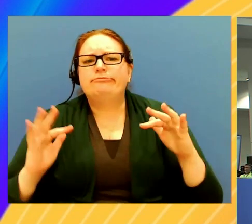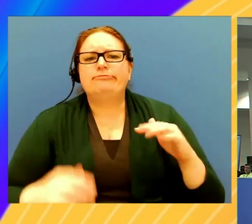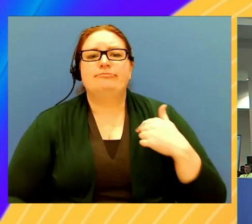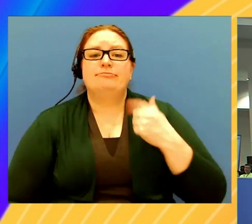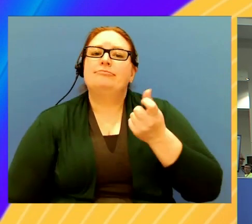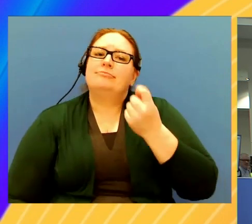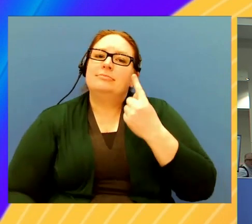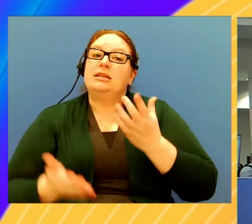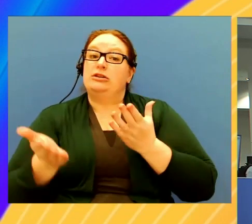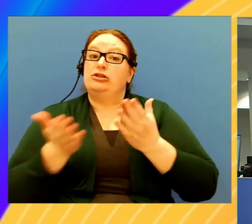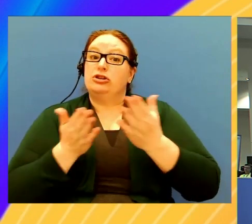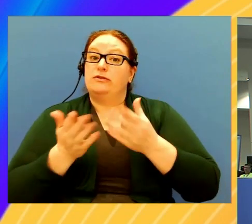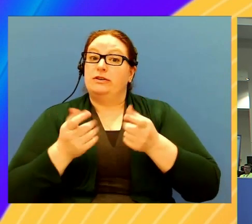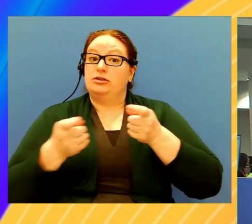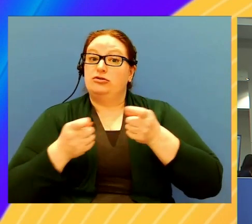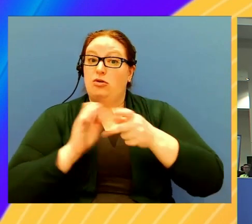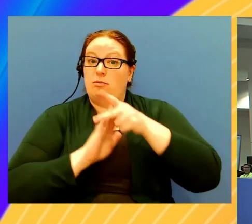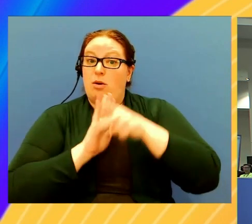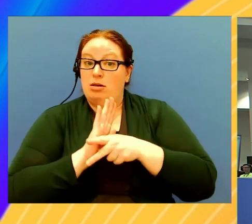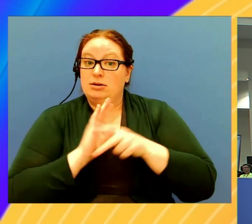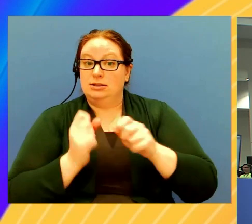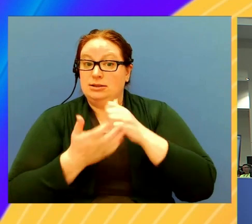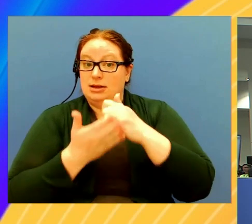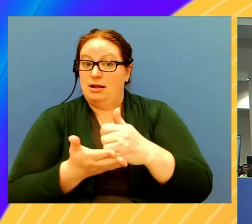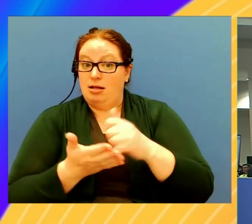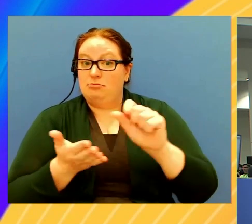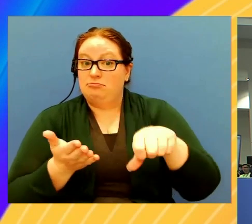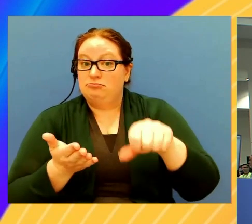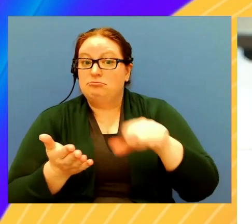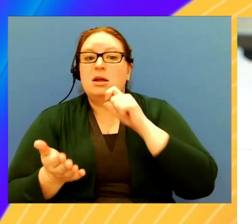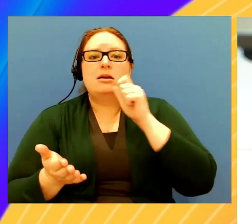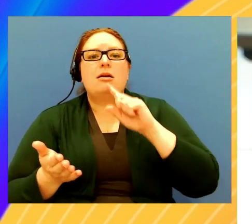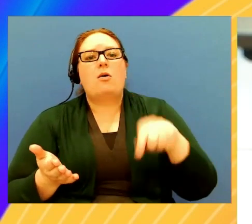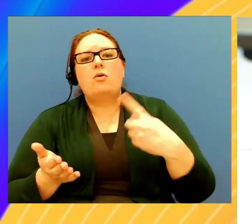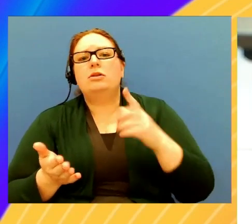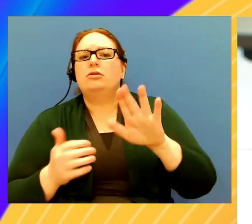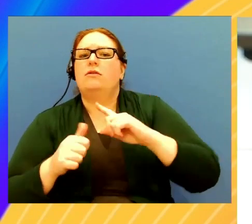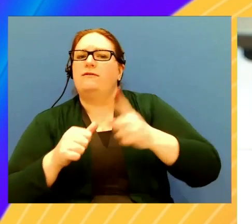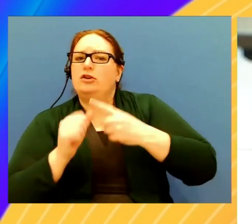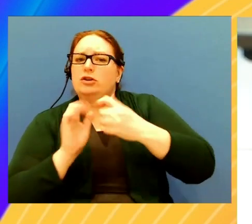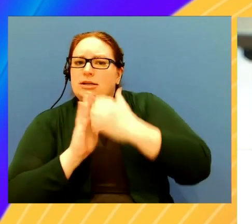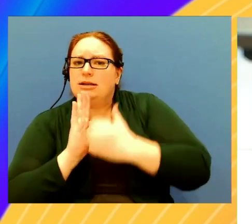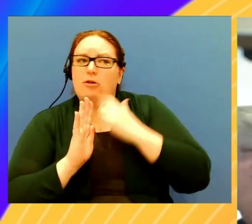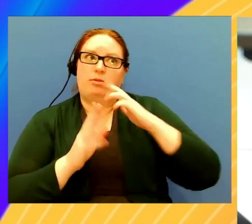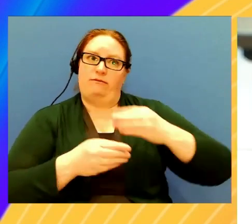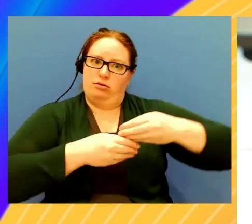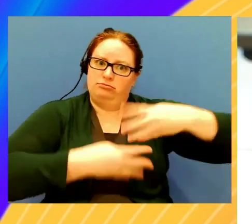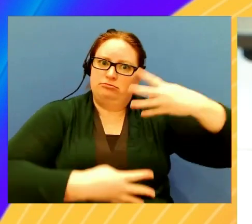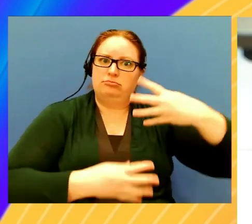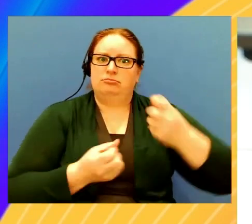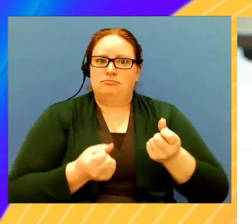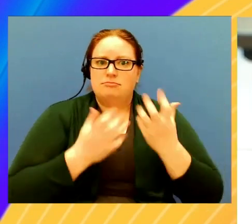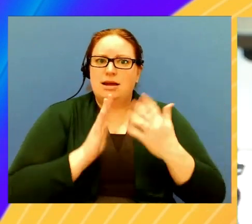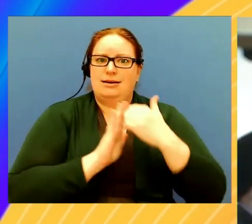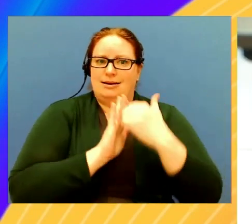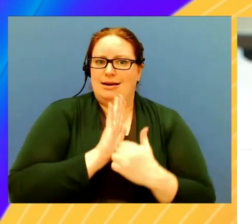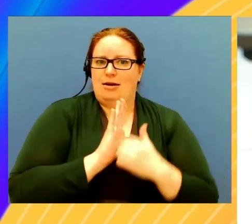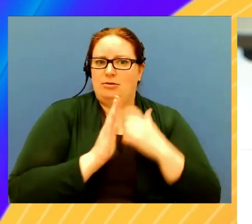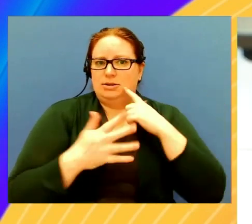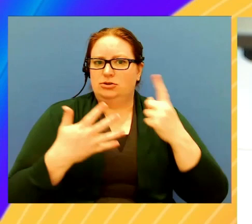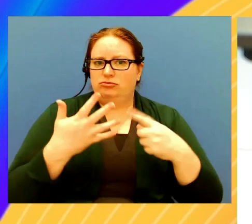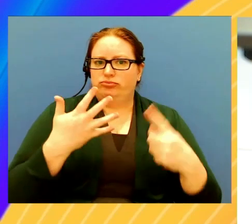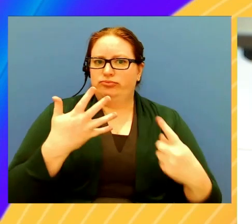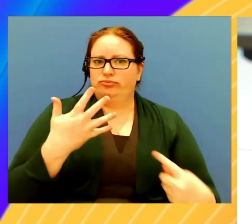service control policies can help with that, not only in just your first account, but in many accounts as you build more and more. Yeah,